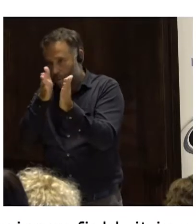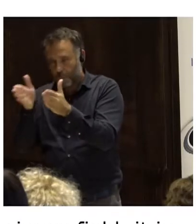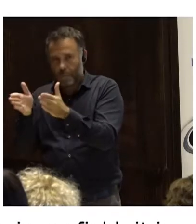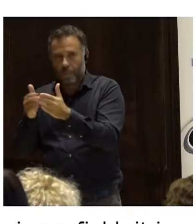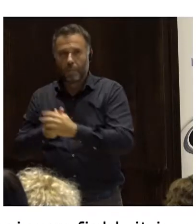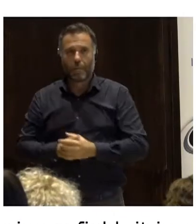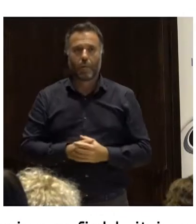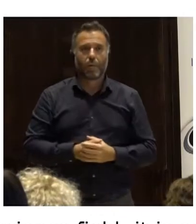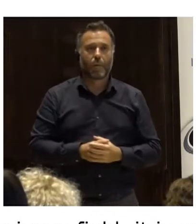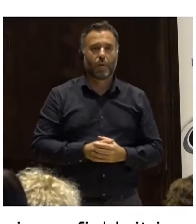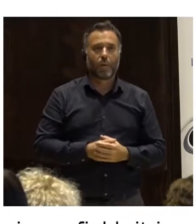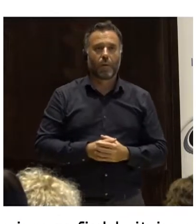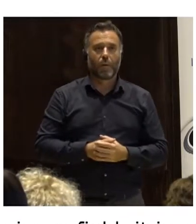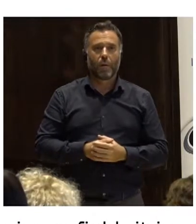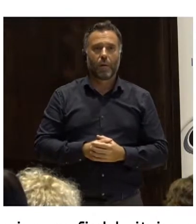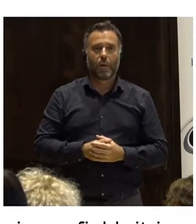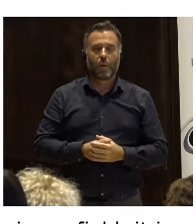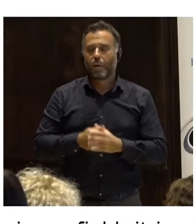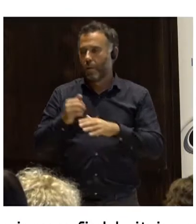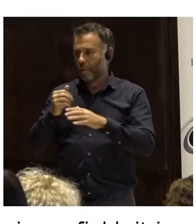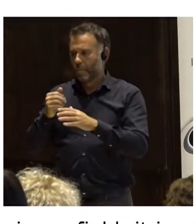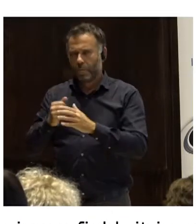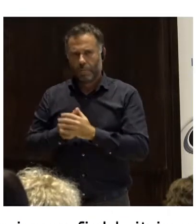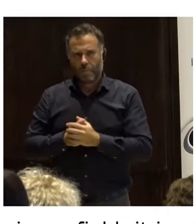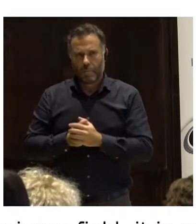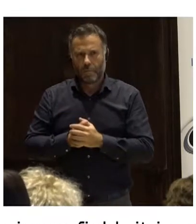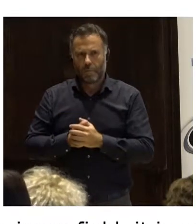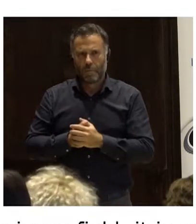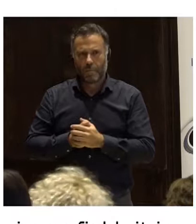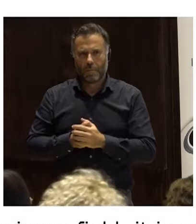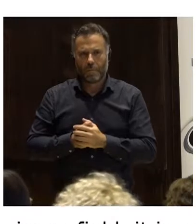the idea is that is to